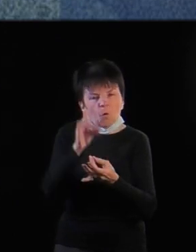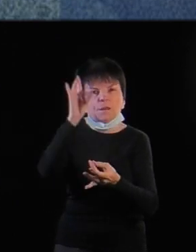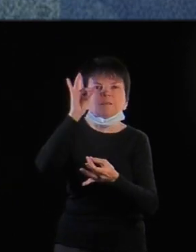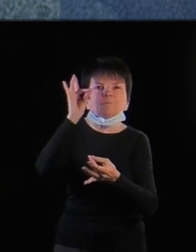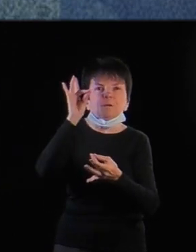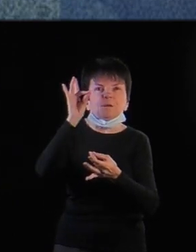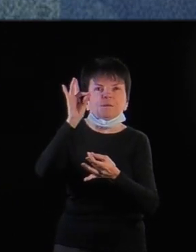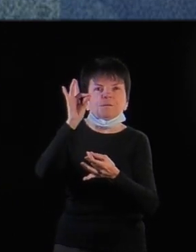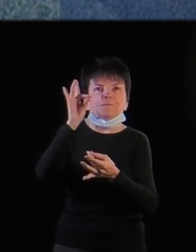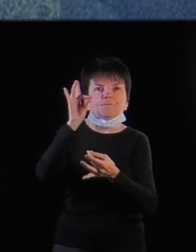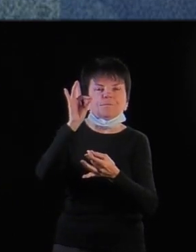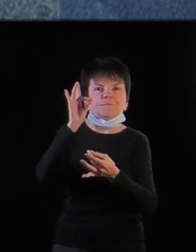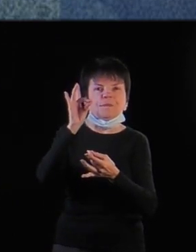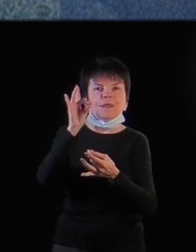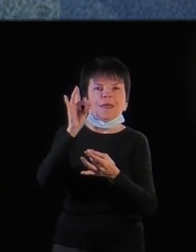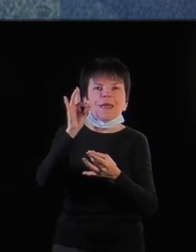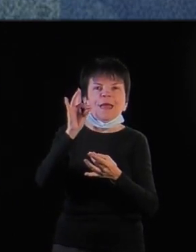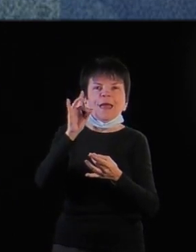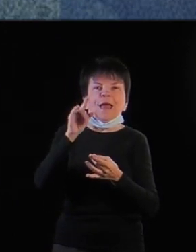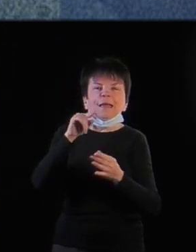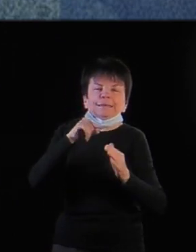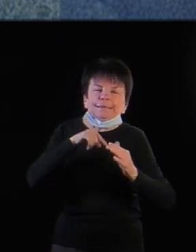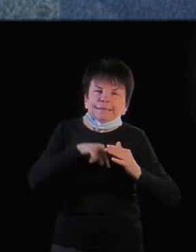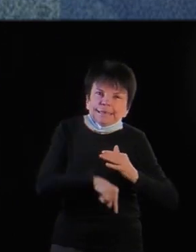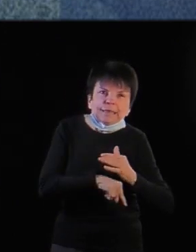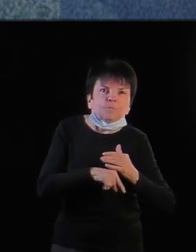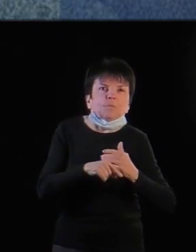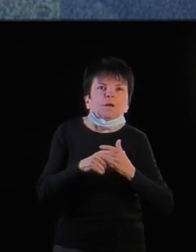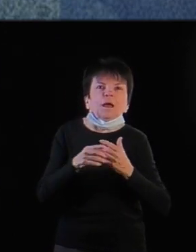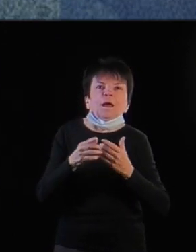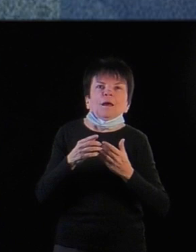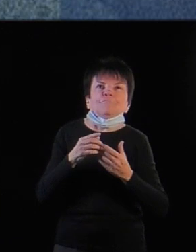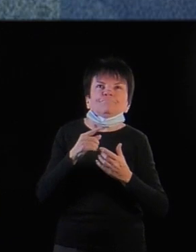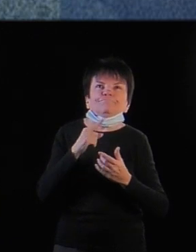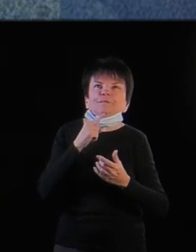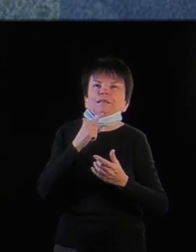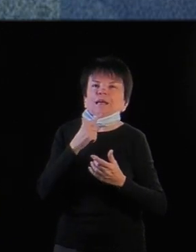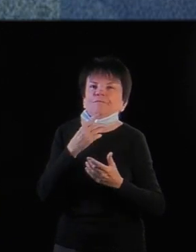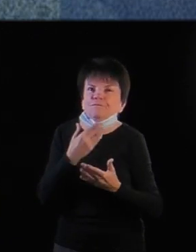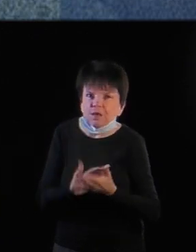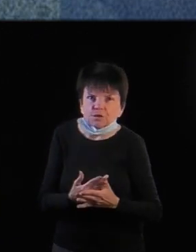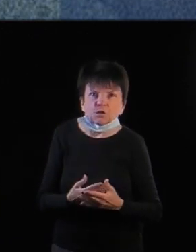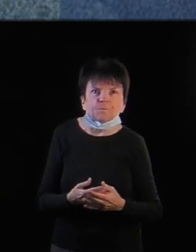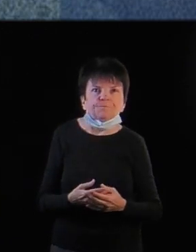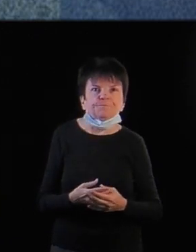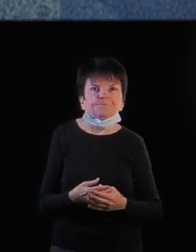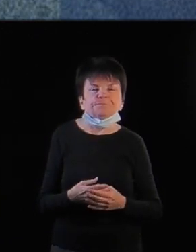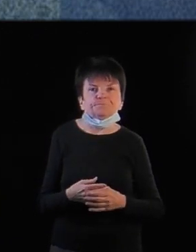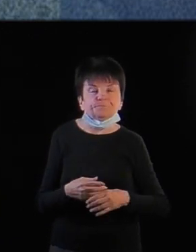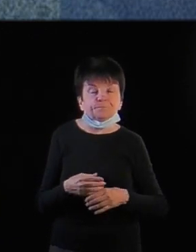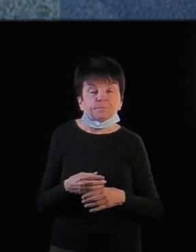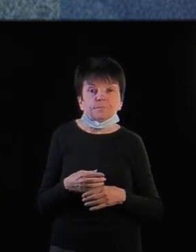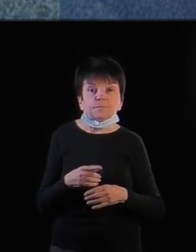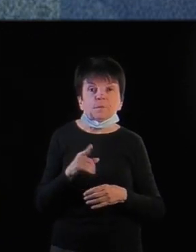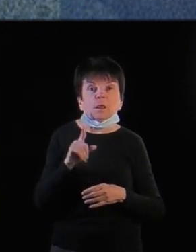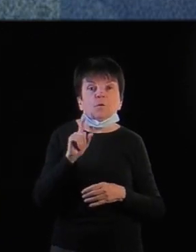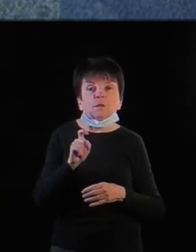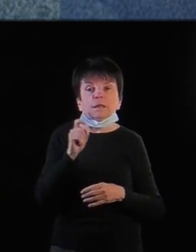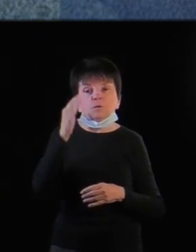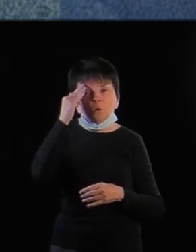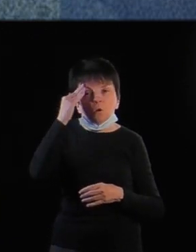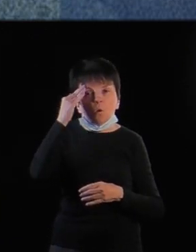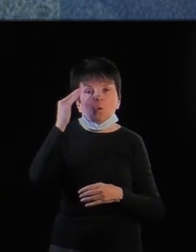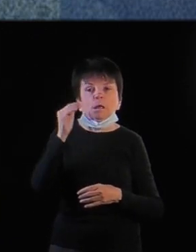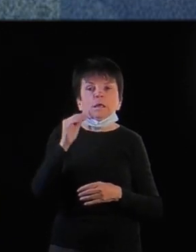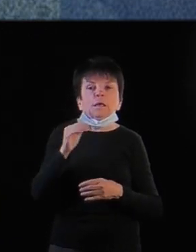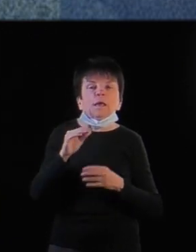Spirit, and deep conviction. You know how we lived among you for your sake. Those three